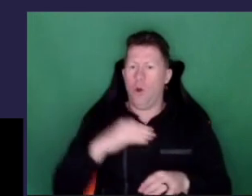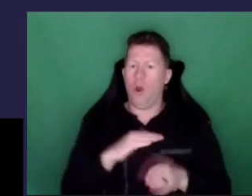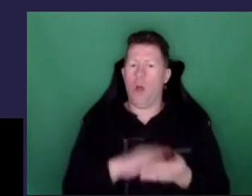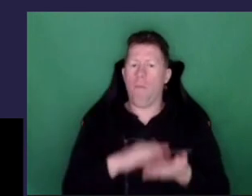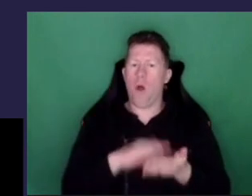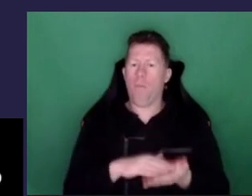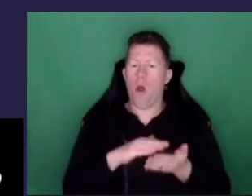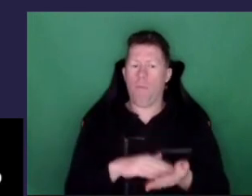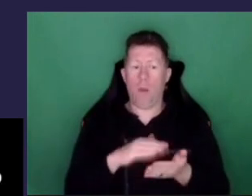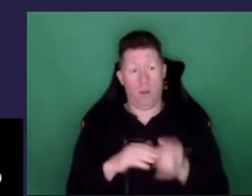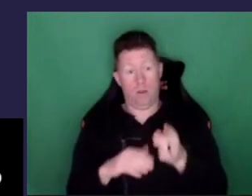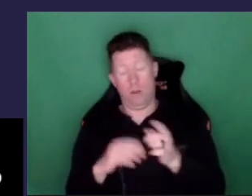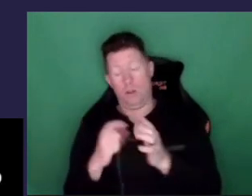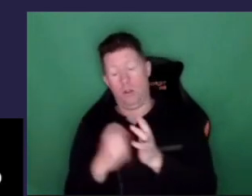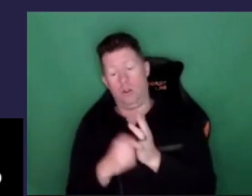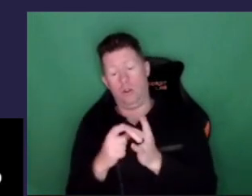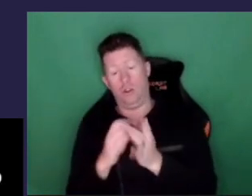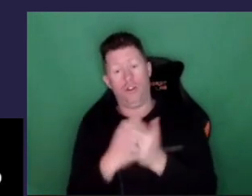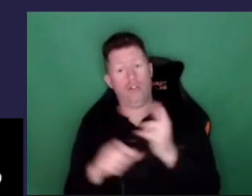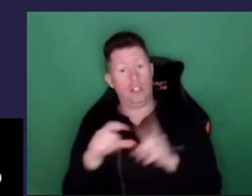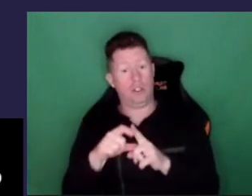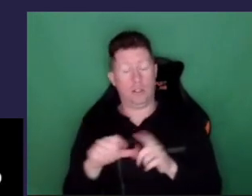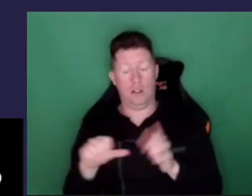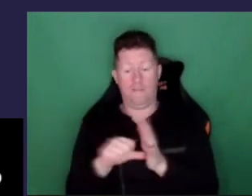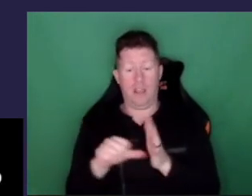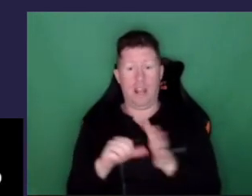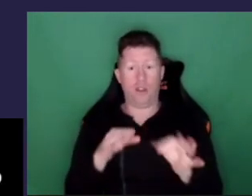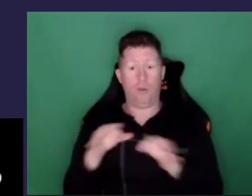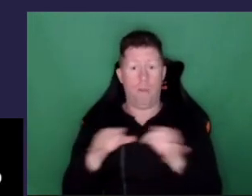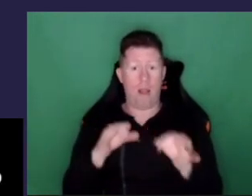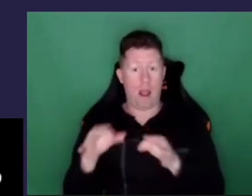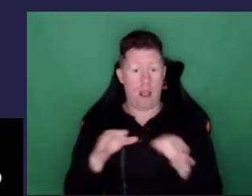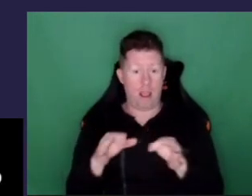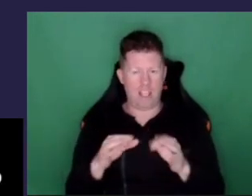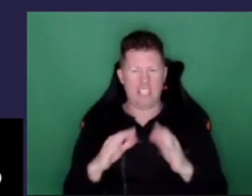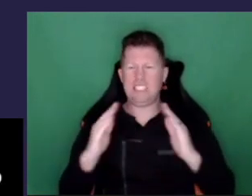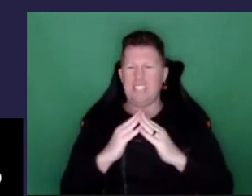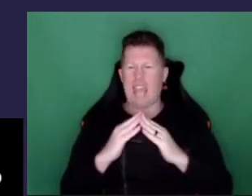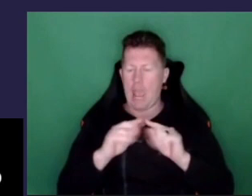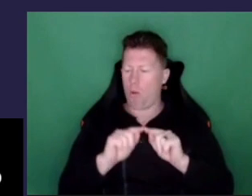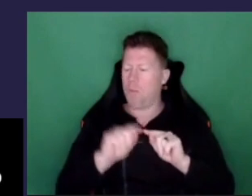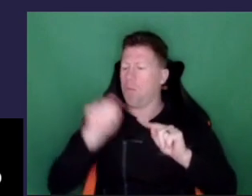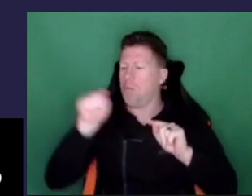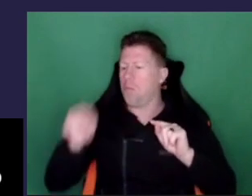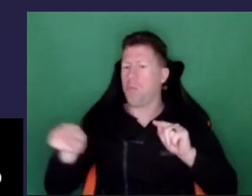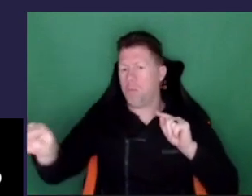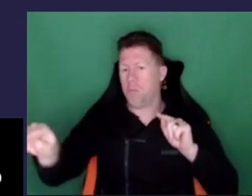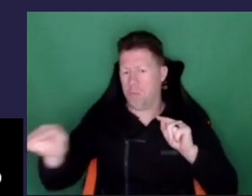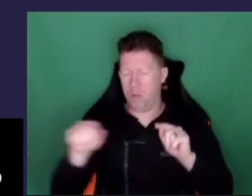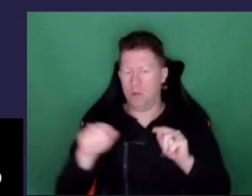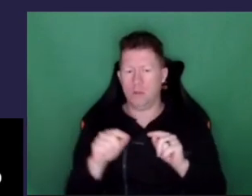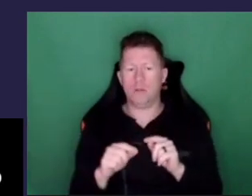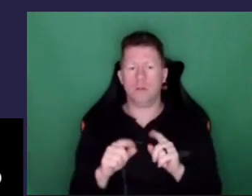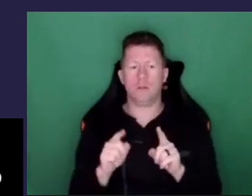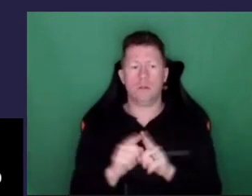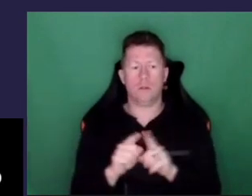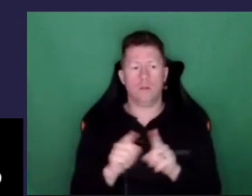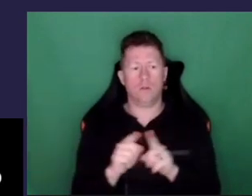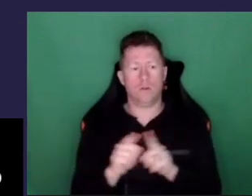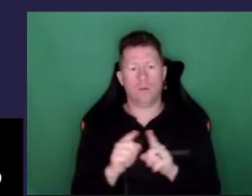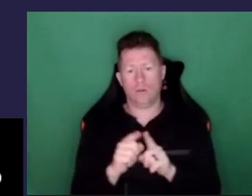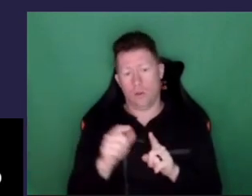is a financial planner. He lives one neighborhood away from Dolores, but worlds away in other ways.